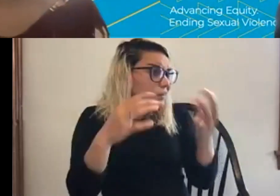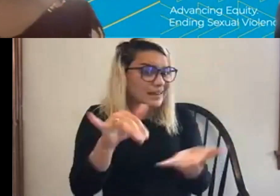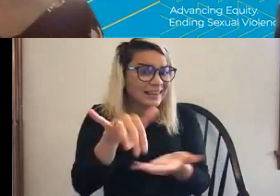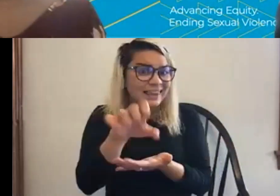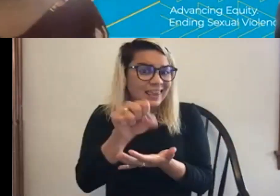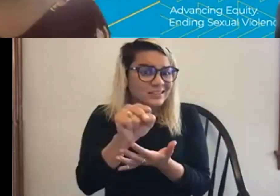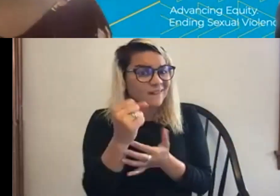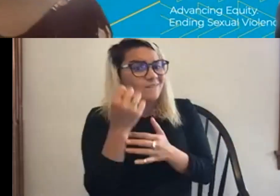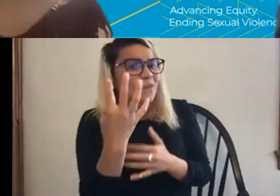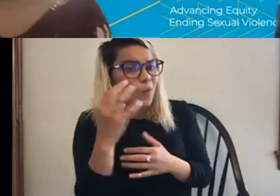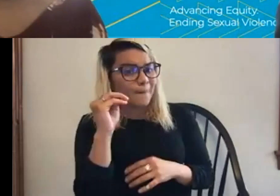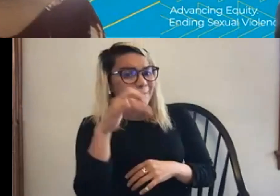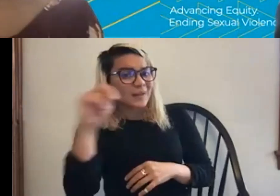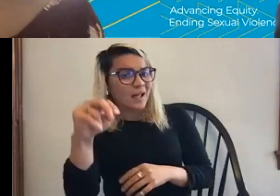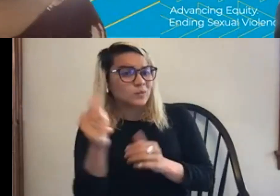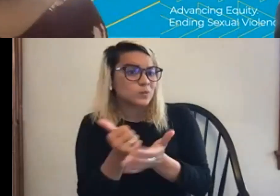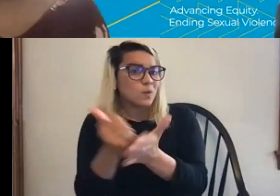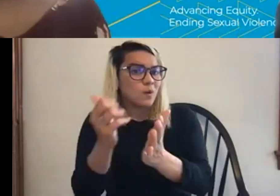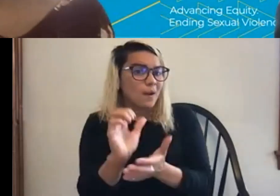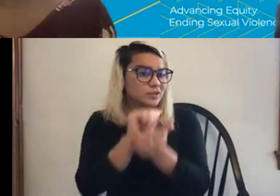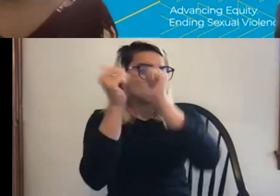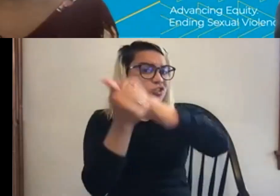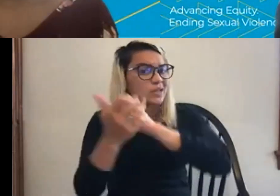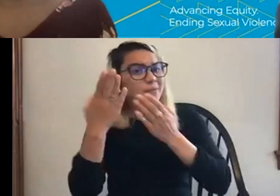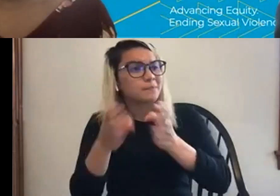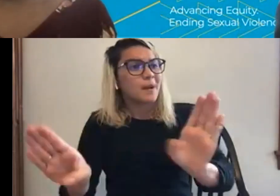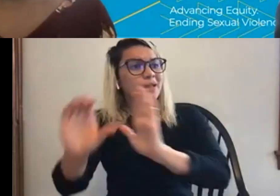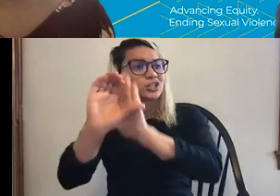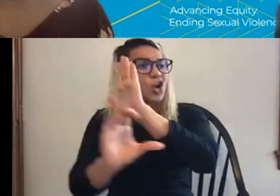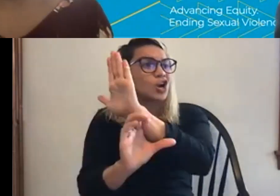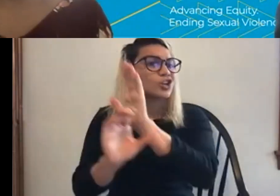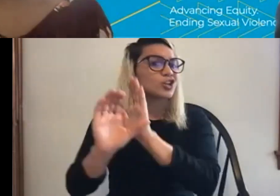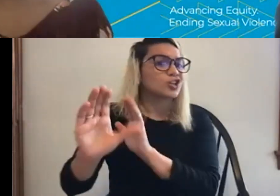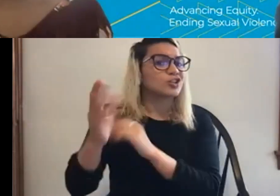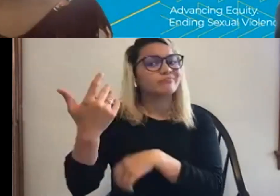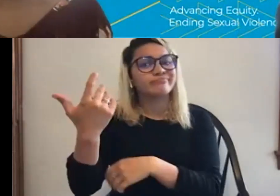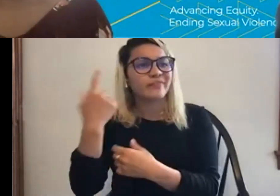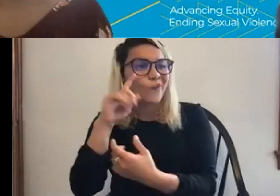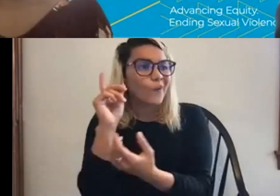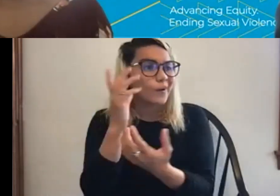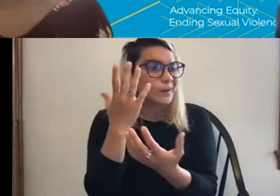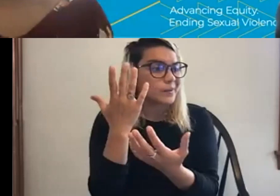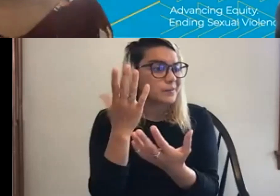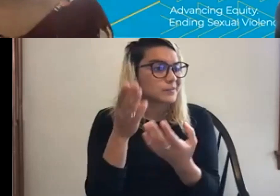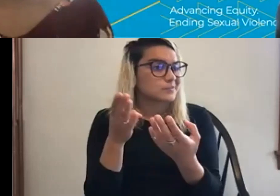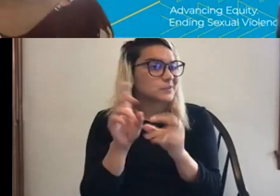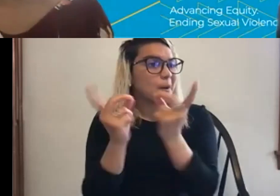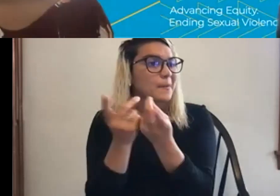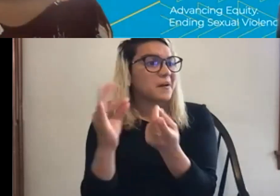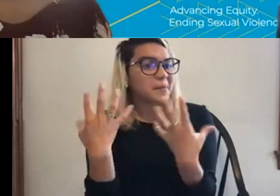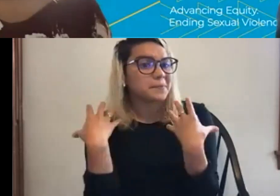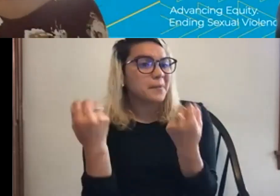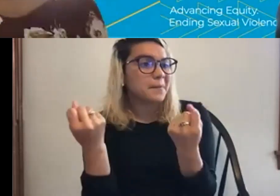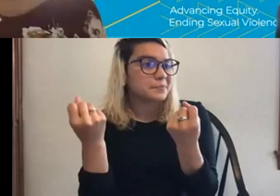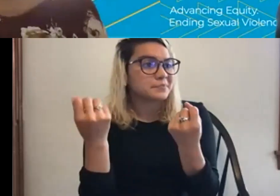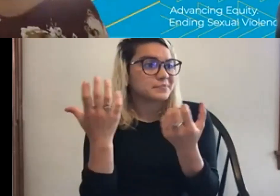initiative to change the public charter and create the Department of Public Safety. And I just want to make sure I get it right and can really like help